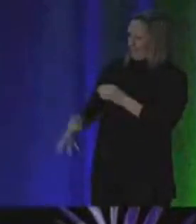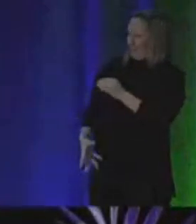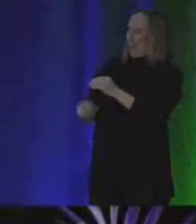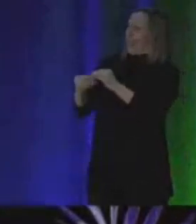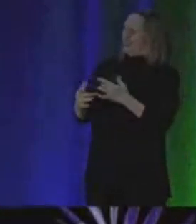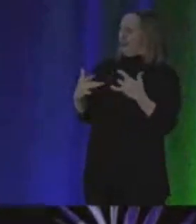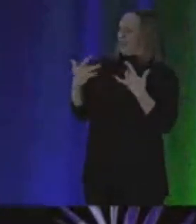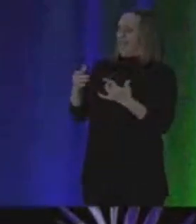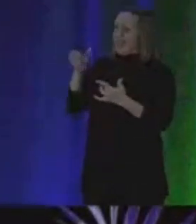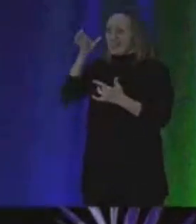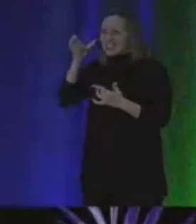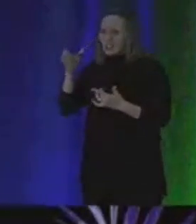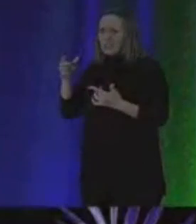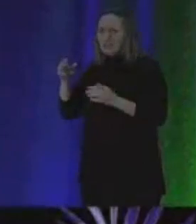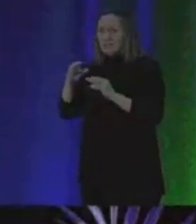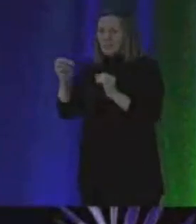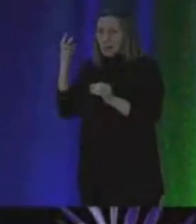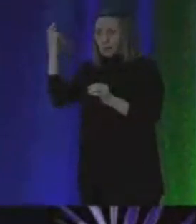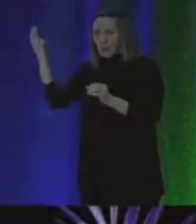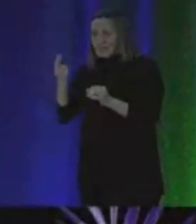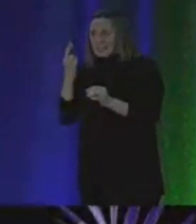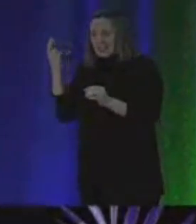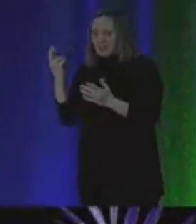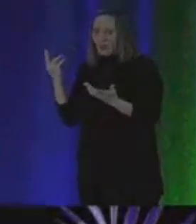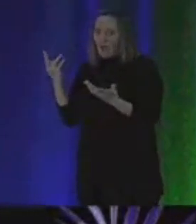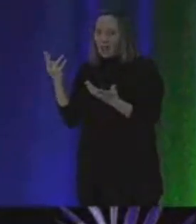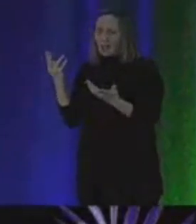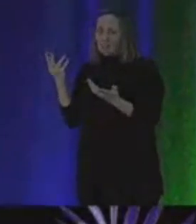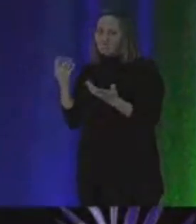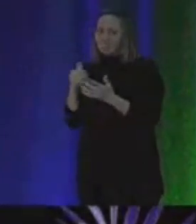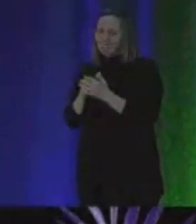listeners for no good reason while who's poning noobs.